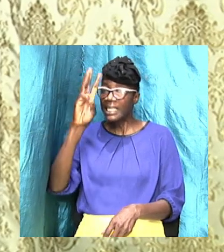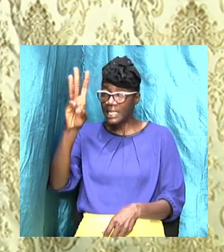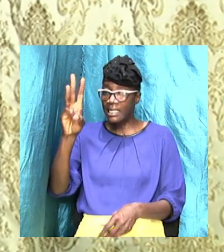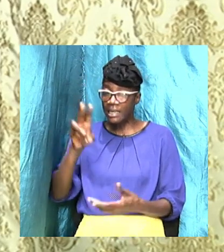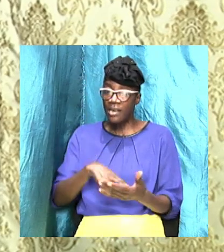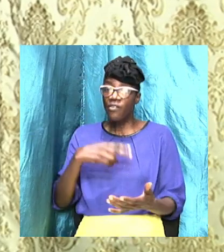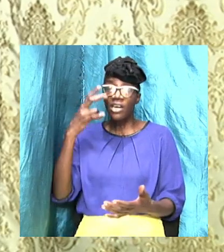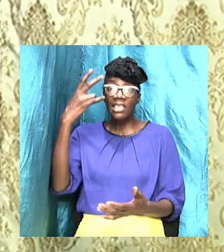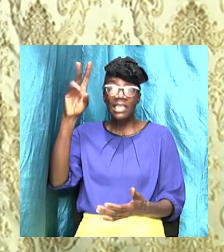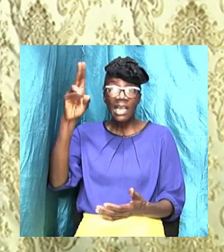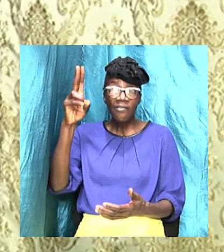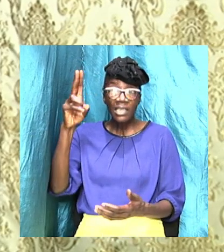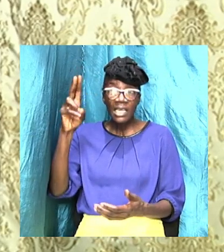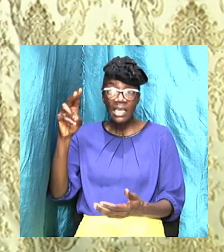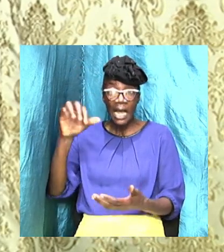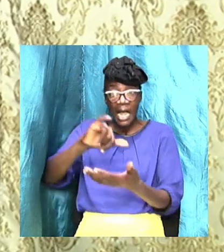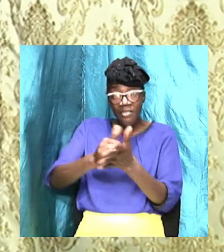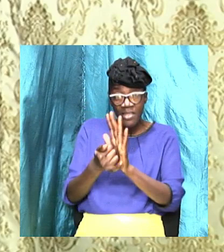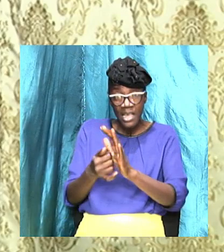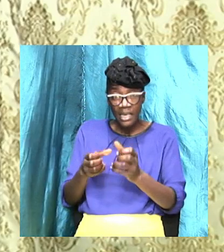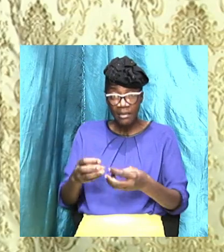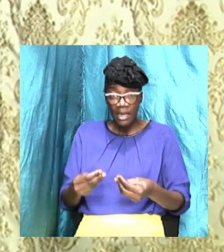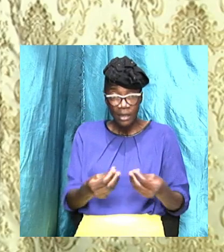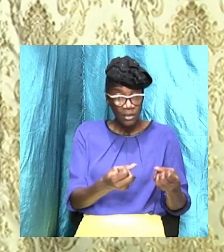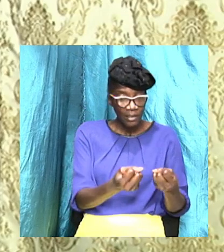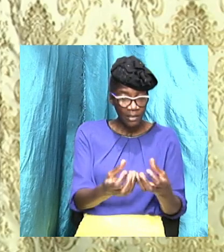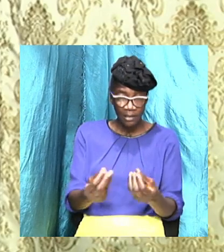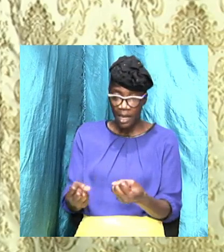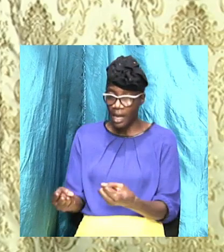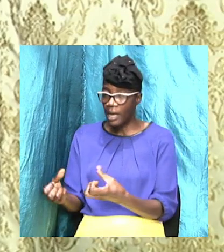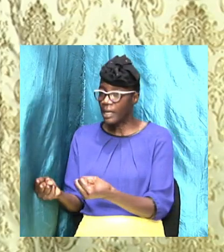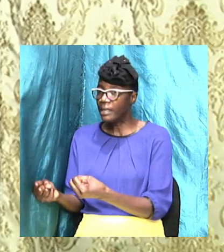He said, these signs shall follow them that believe.